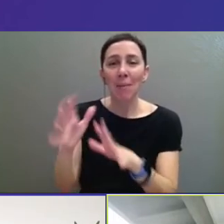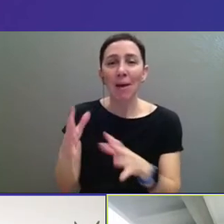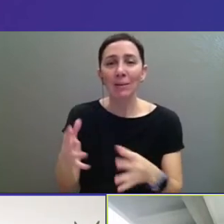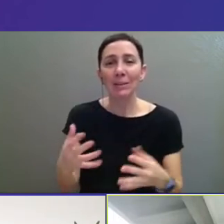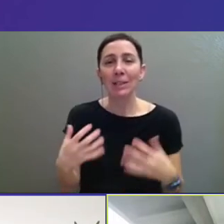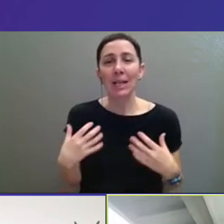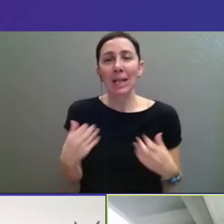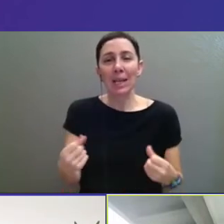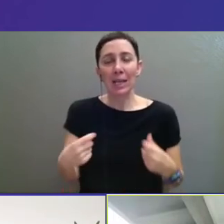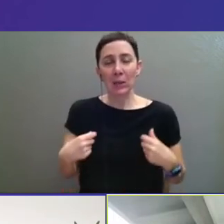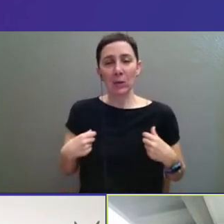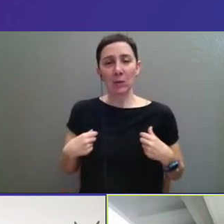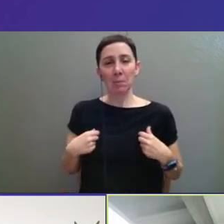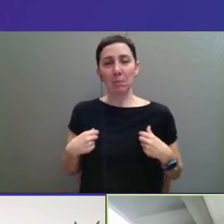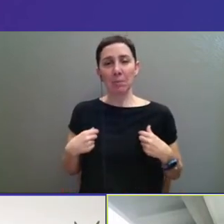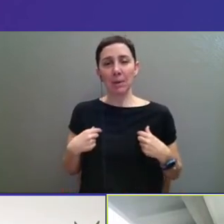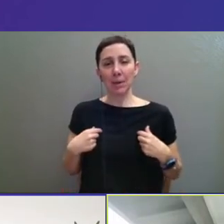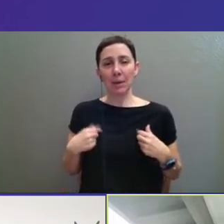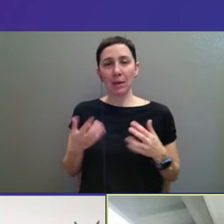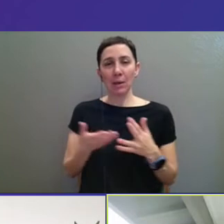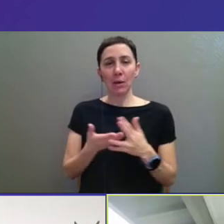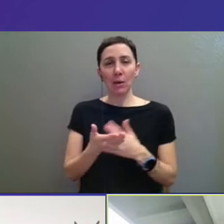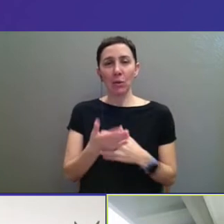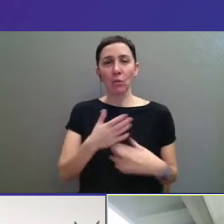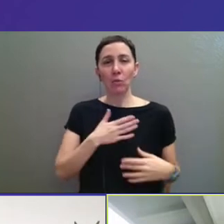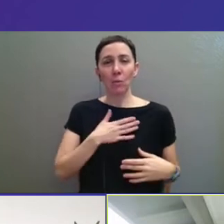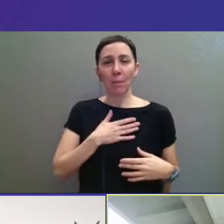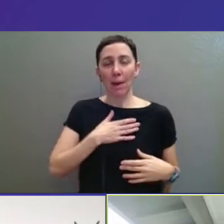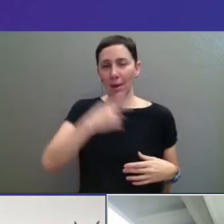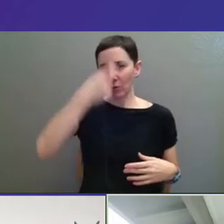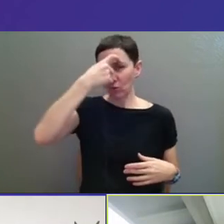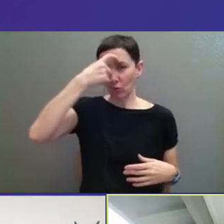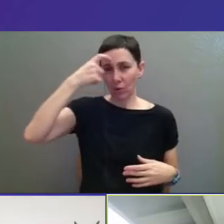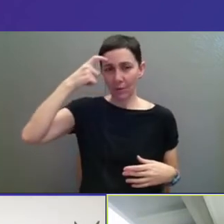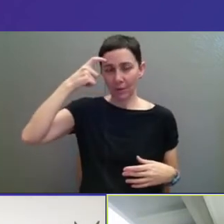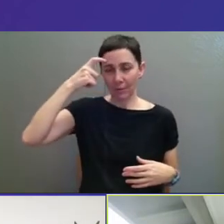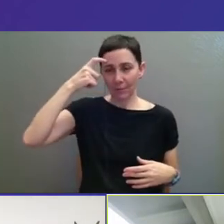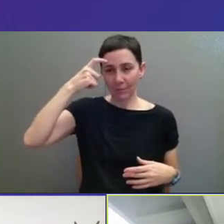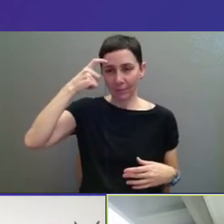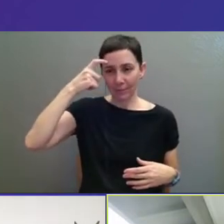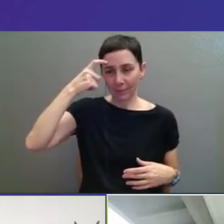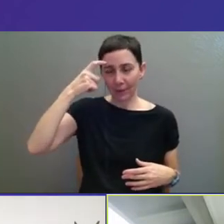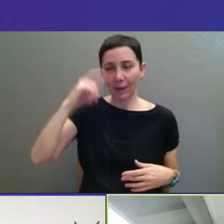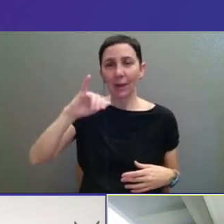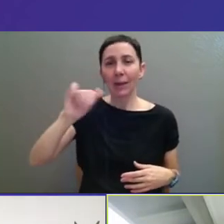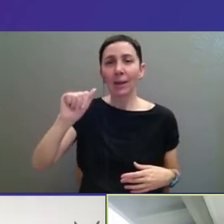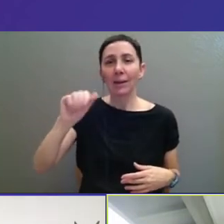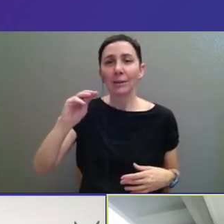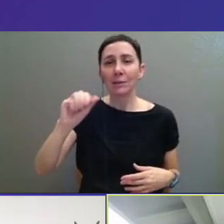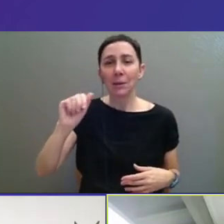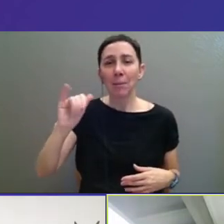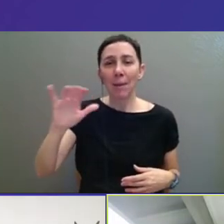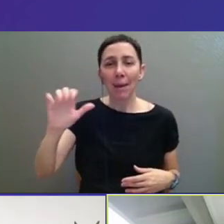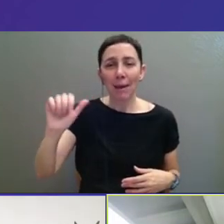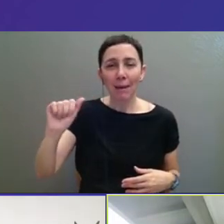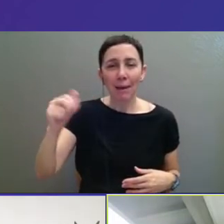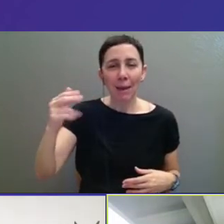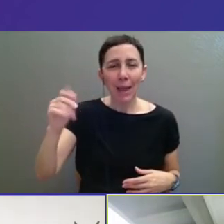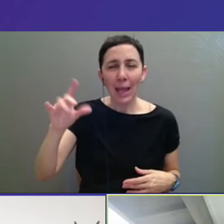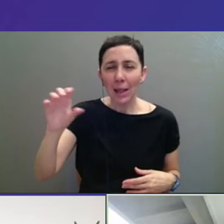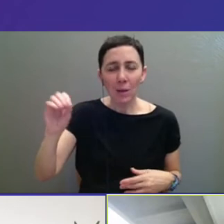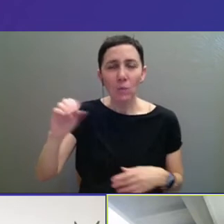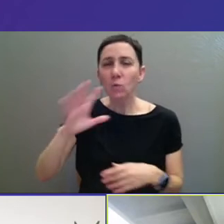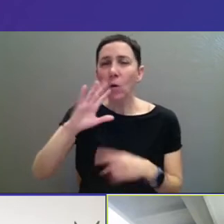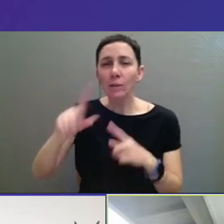own trauma. And this is talked about a lot. Jamaica Heoli Osorio talks about how the Mauna has